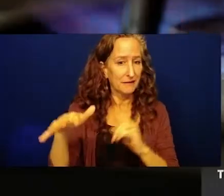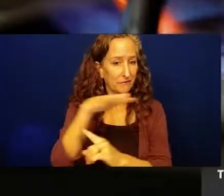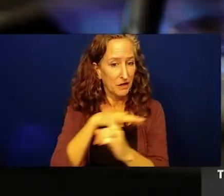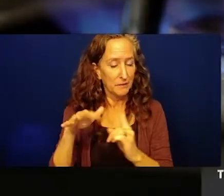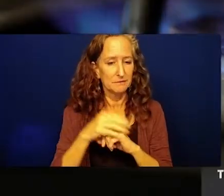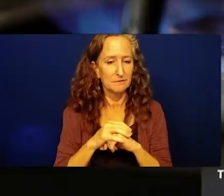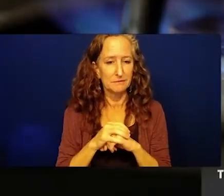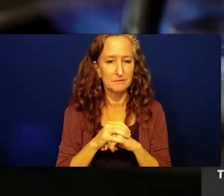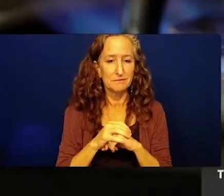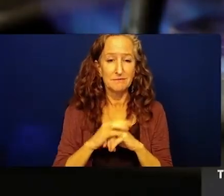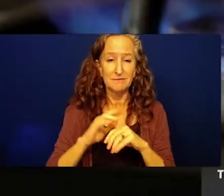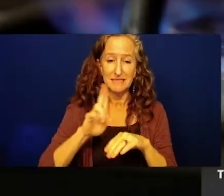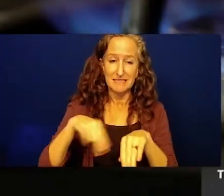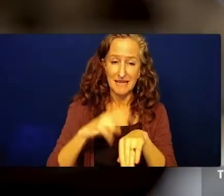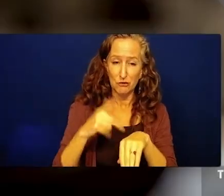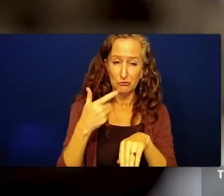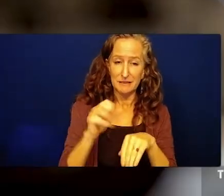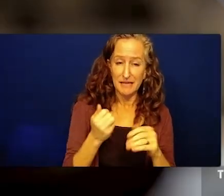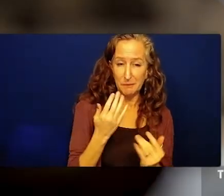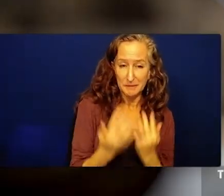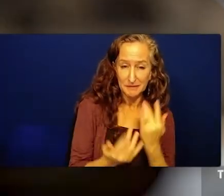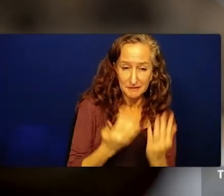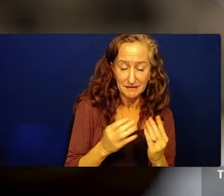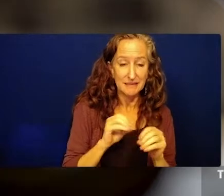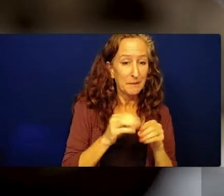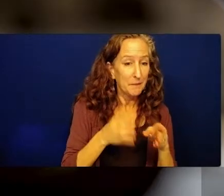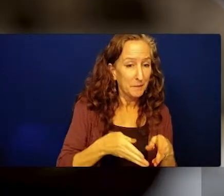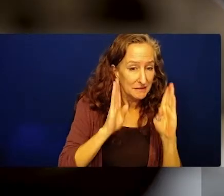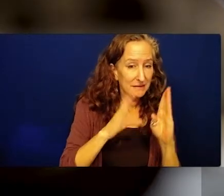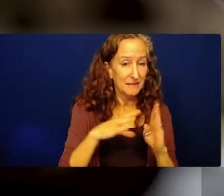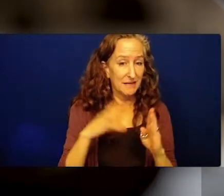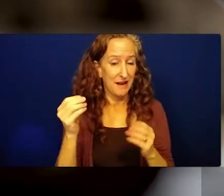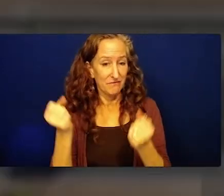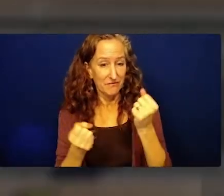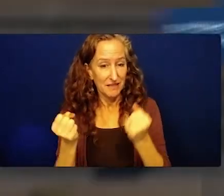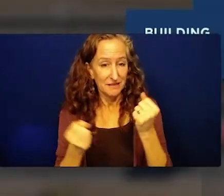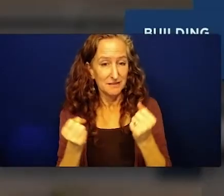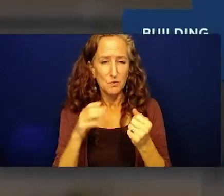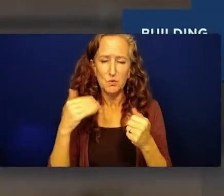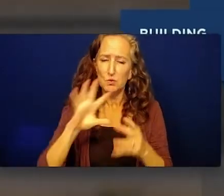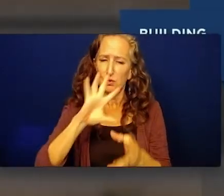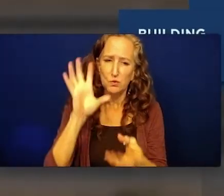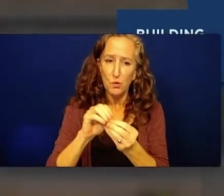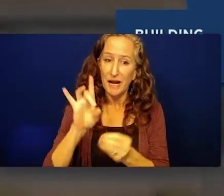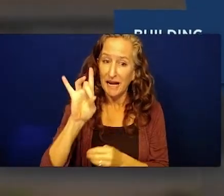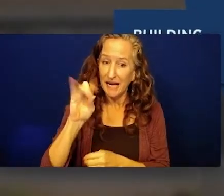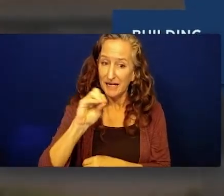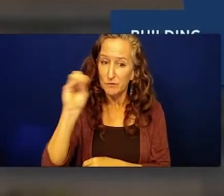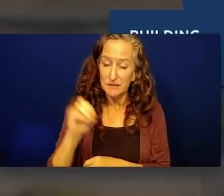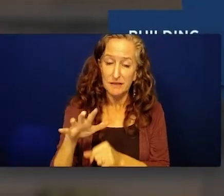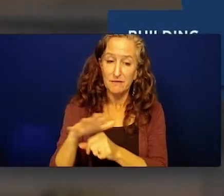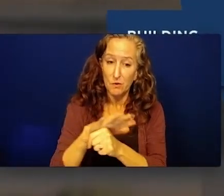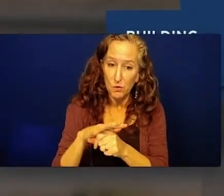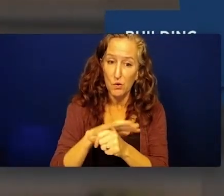The combustion of natural gas in buildings and gas-powered vehicles accounts for more than 80% of local